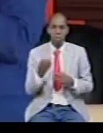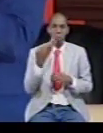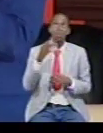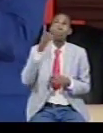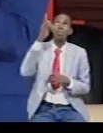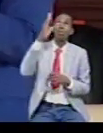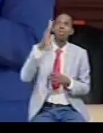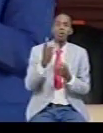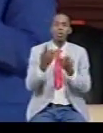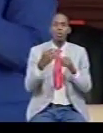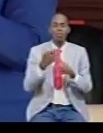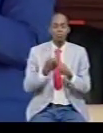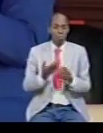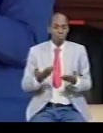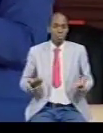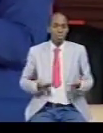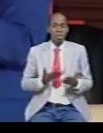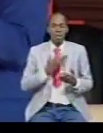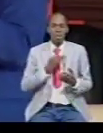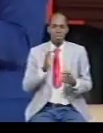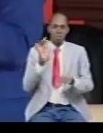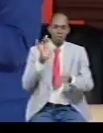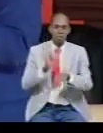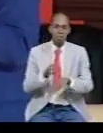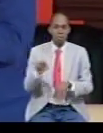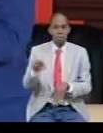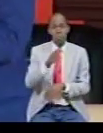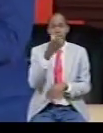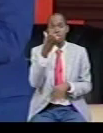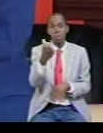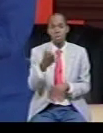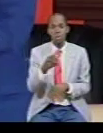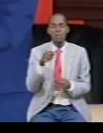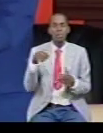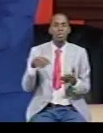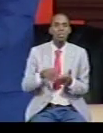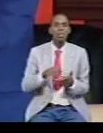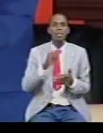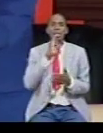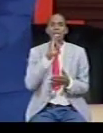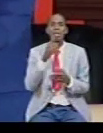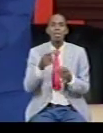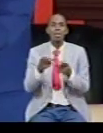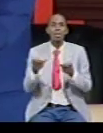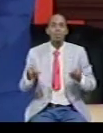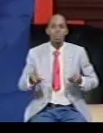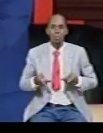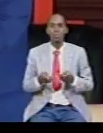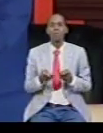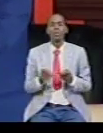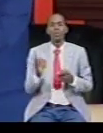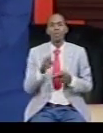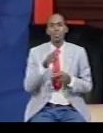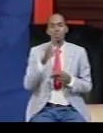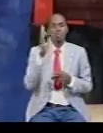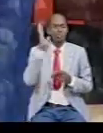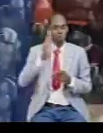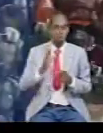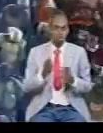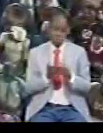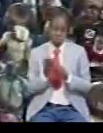coming out of this place and reaching your life, this is the place through which you will go to